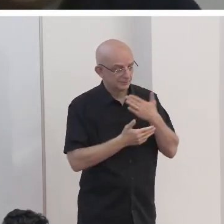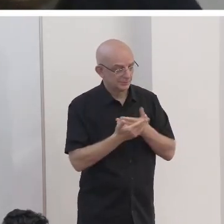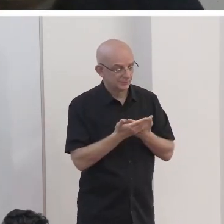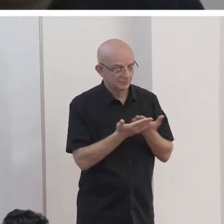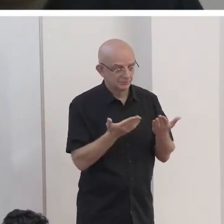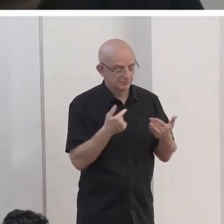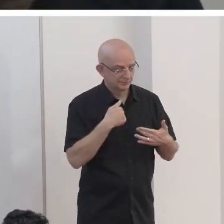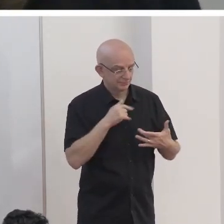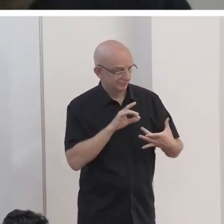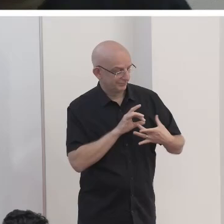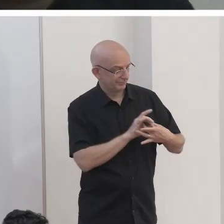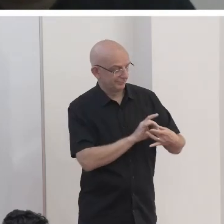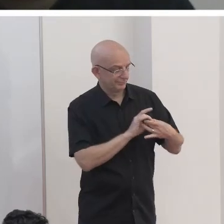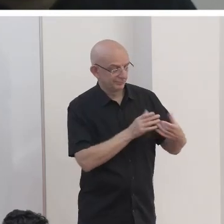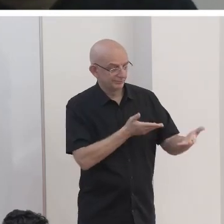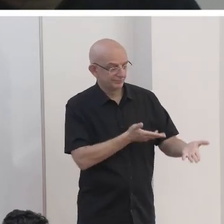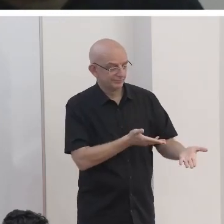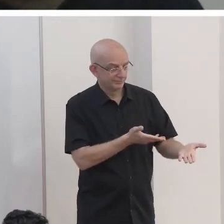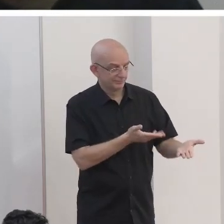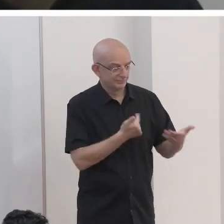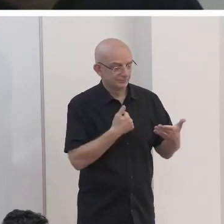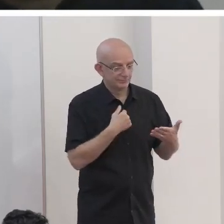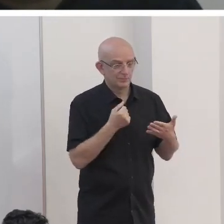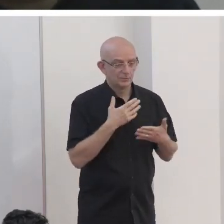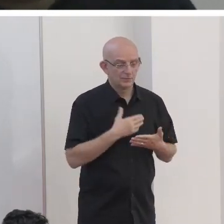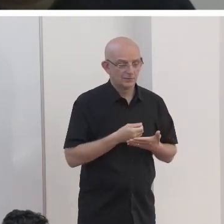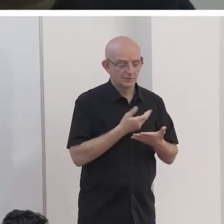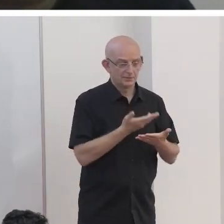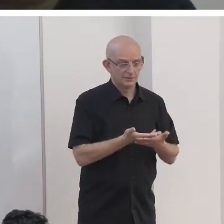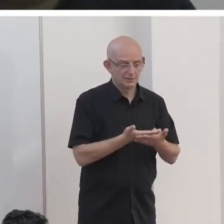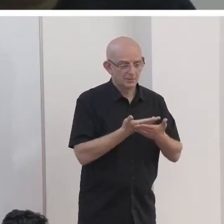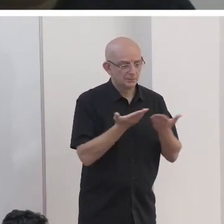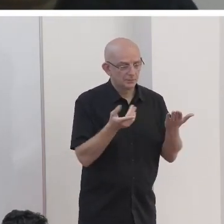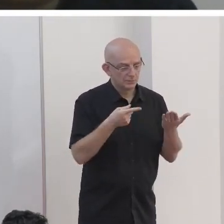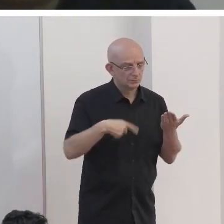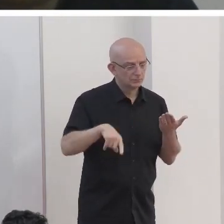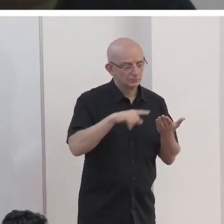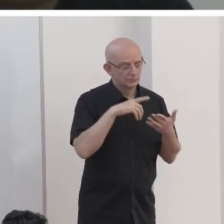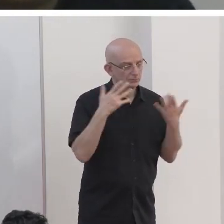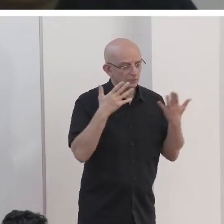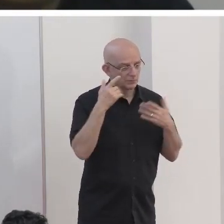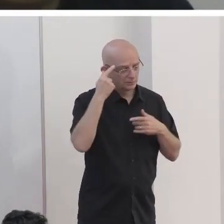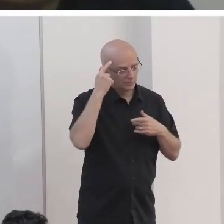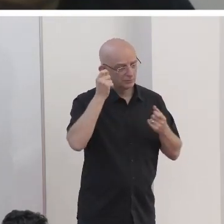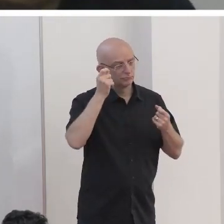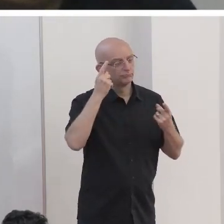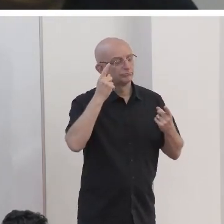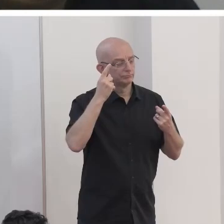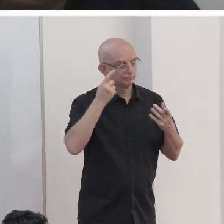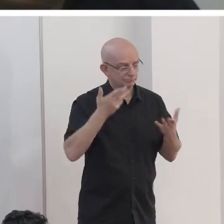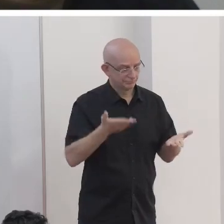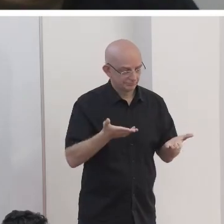what you have understood now from my means whatever